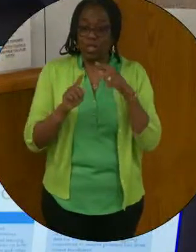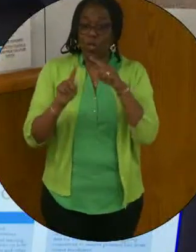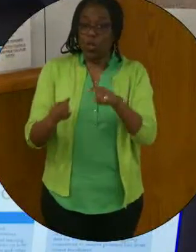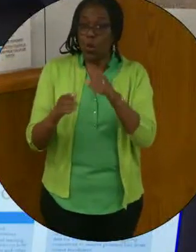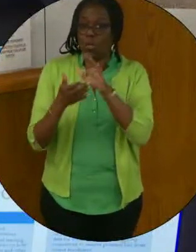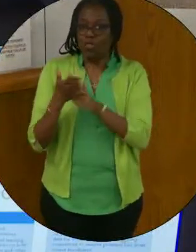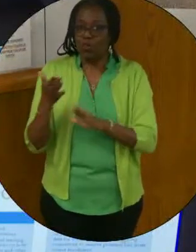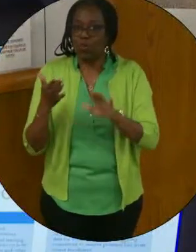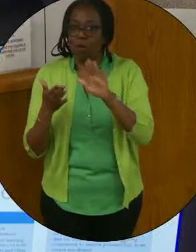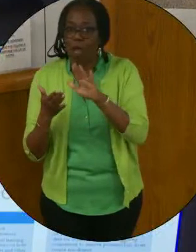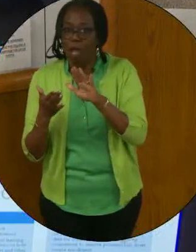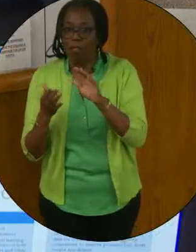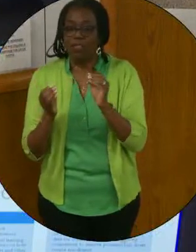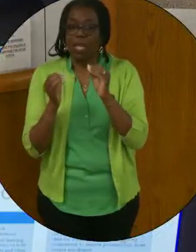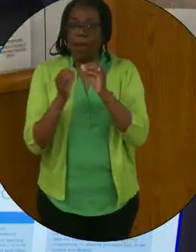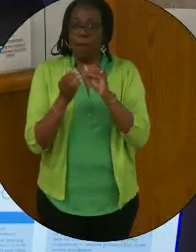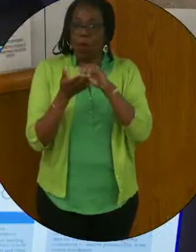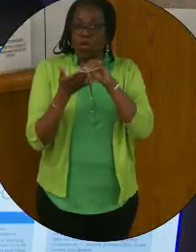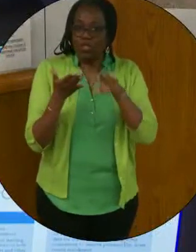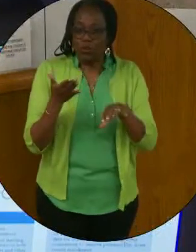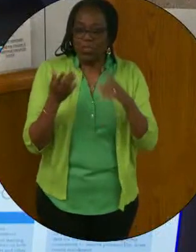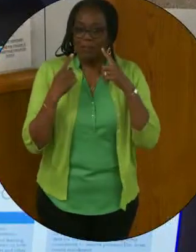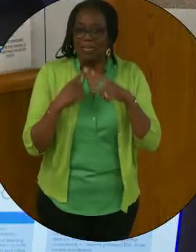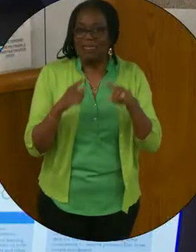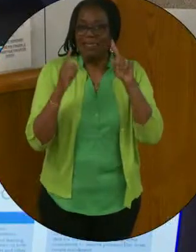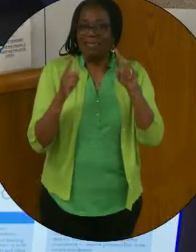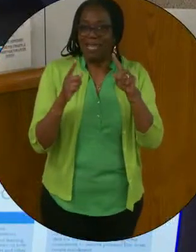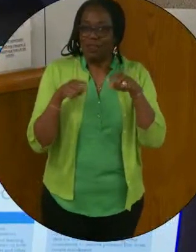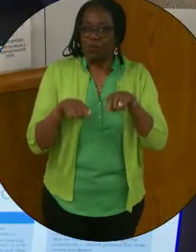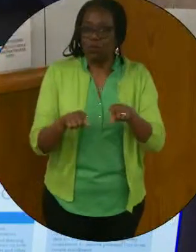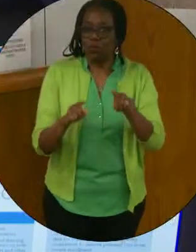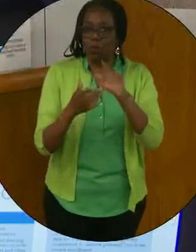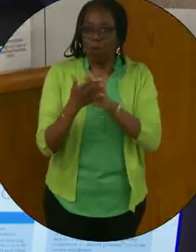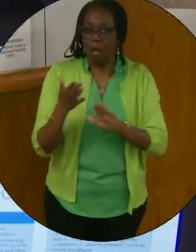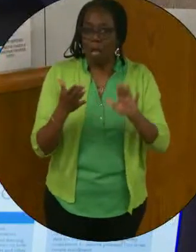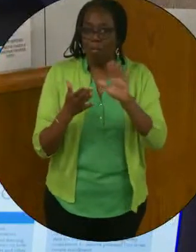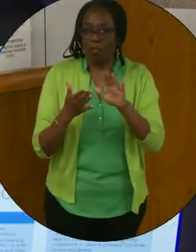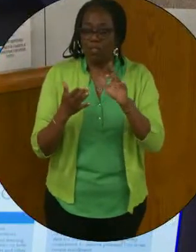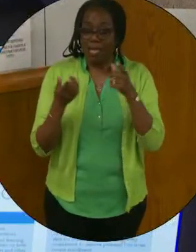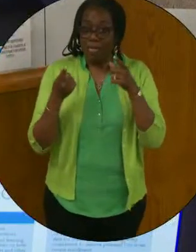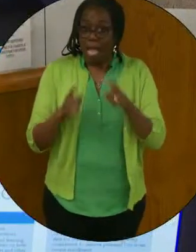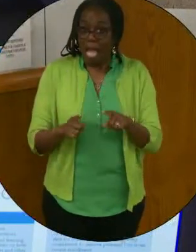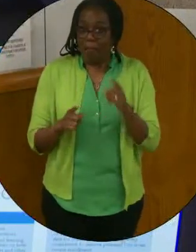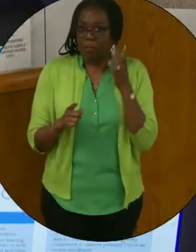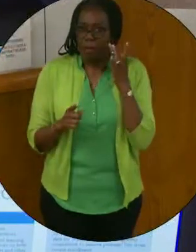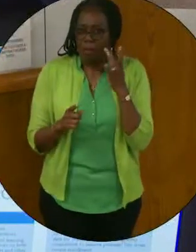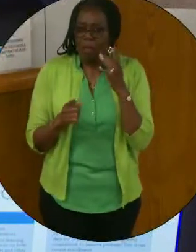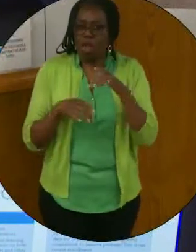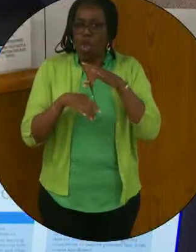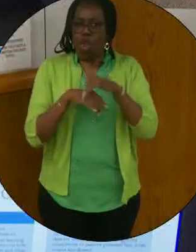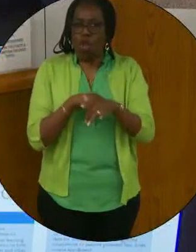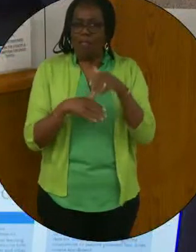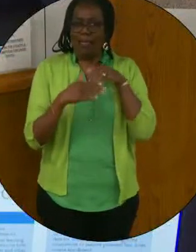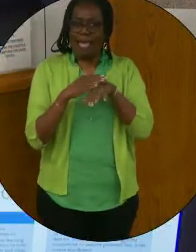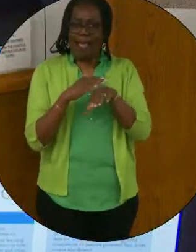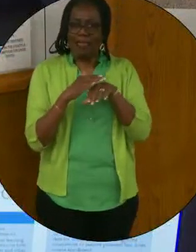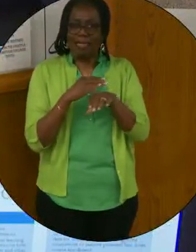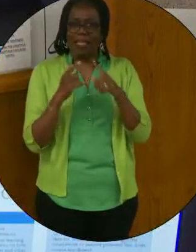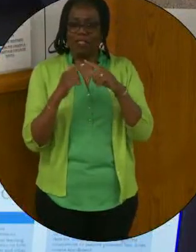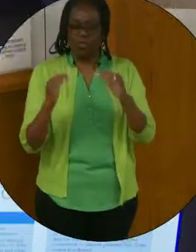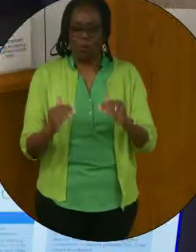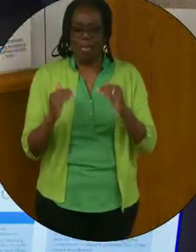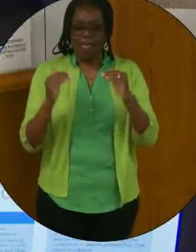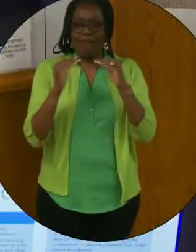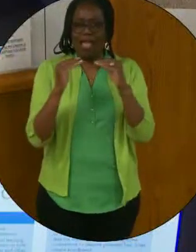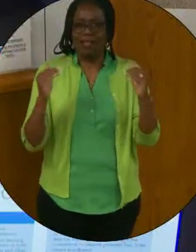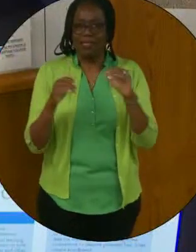and we have more students being successful in college. And that only happens if they get some early access to advanced level coursework.